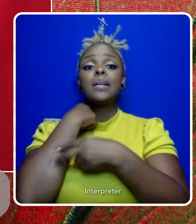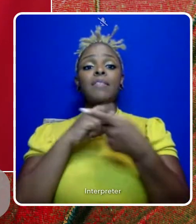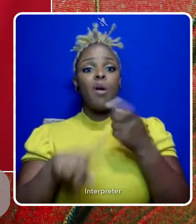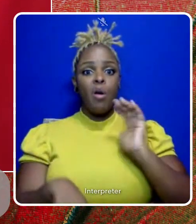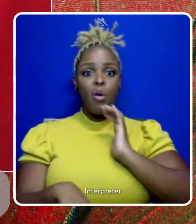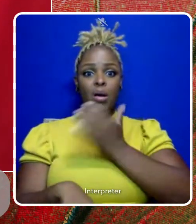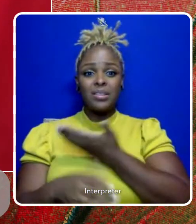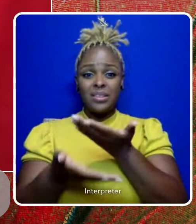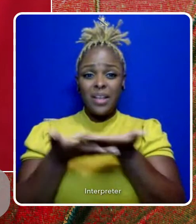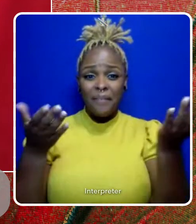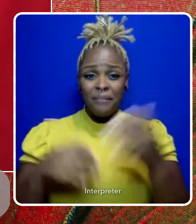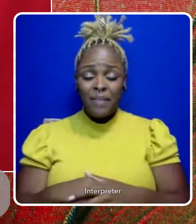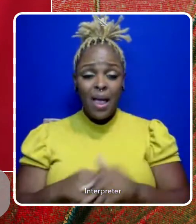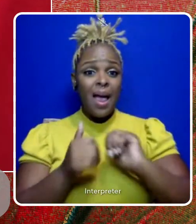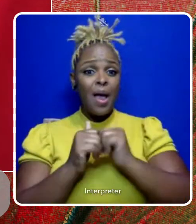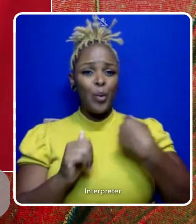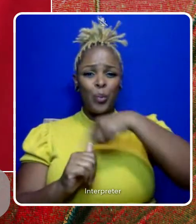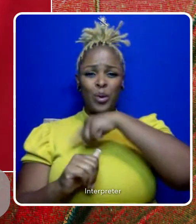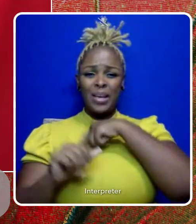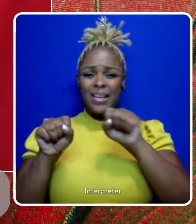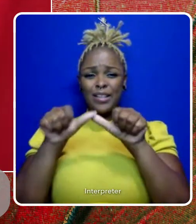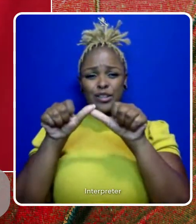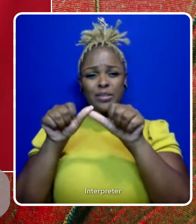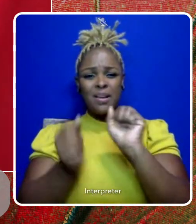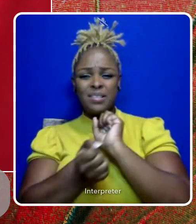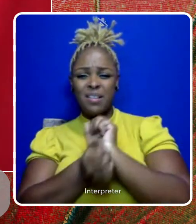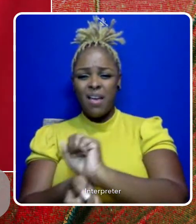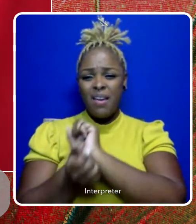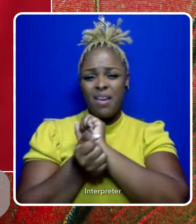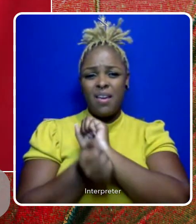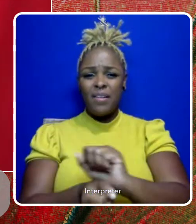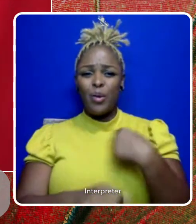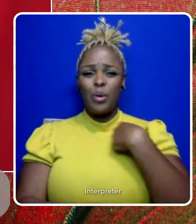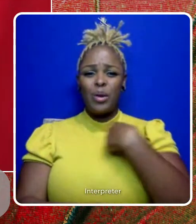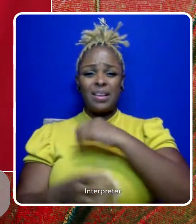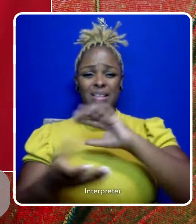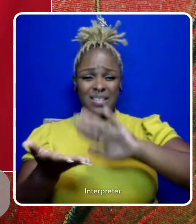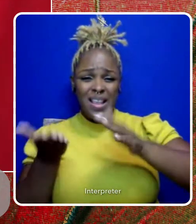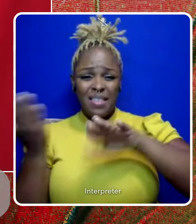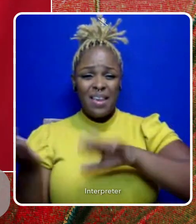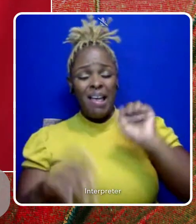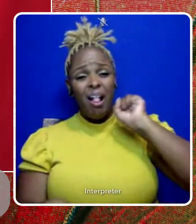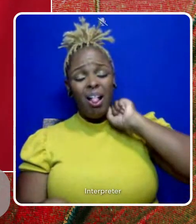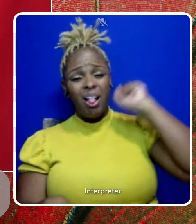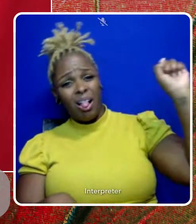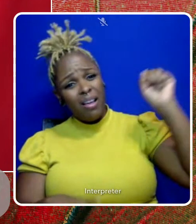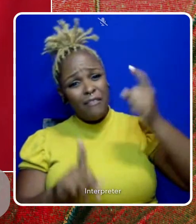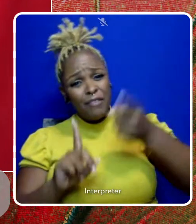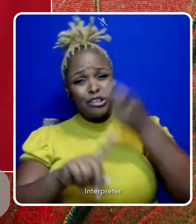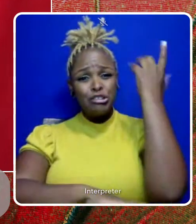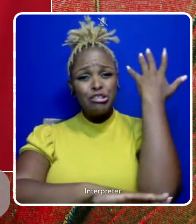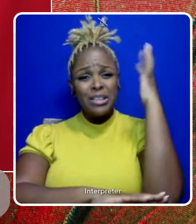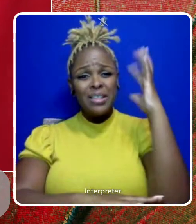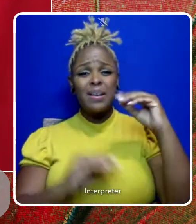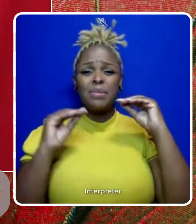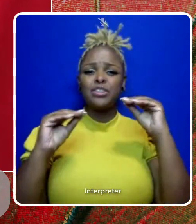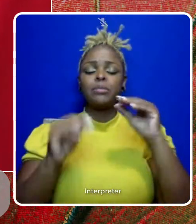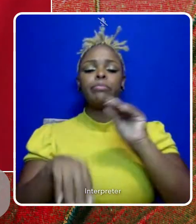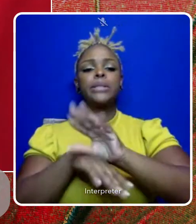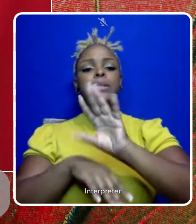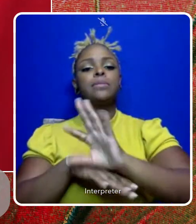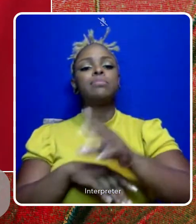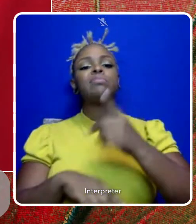hanging us from it neck, hanging our vine while telling us we're the fruit of our own labors? They tell us to lay down our arms while